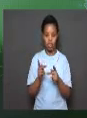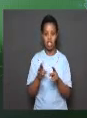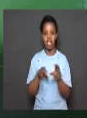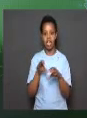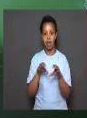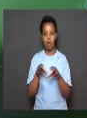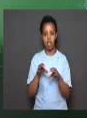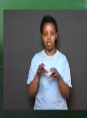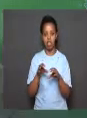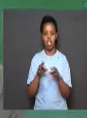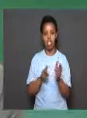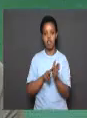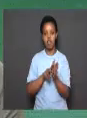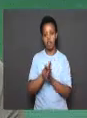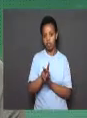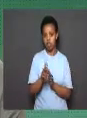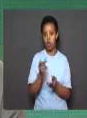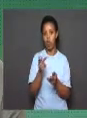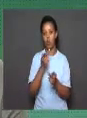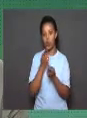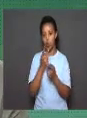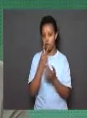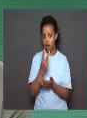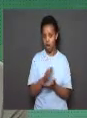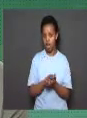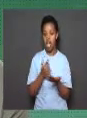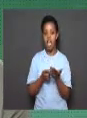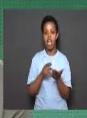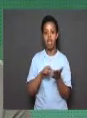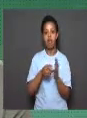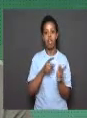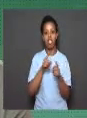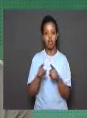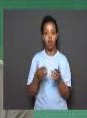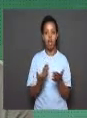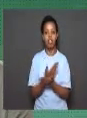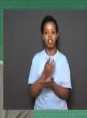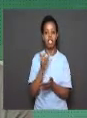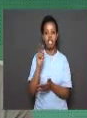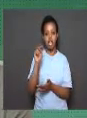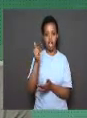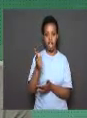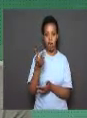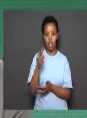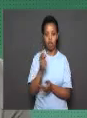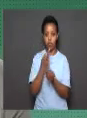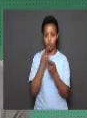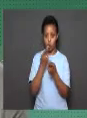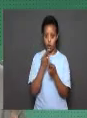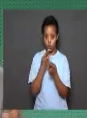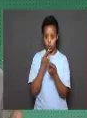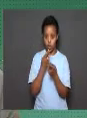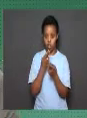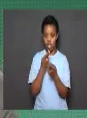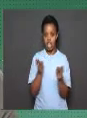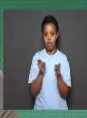virus proteins. This means that new DNA and proteins can